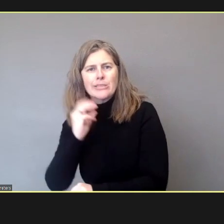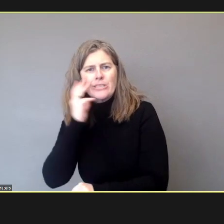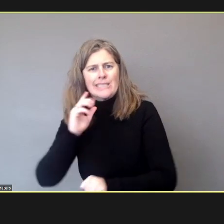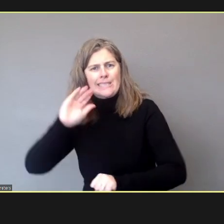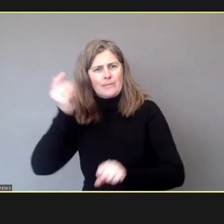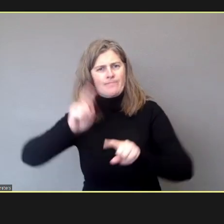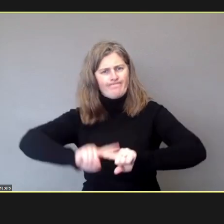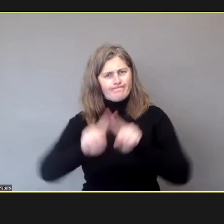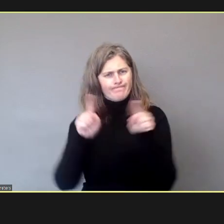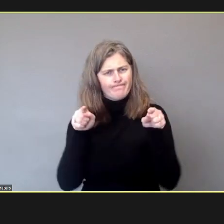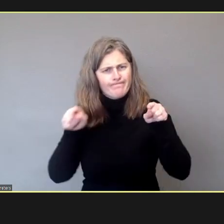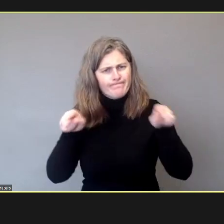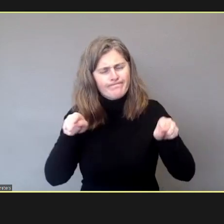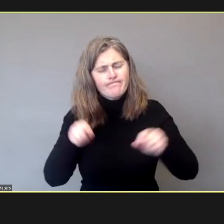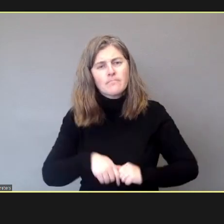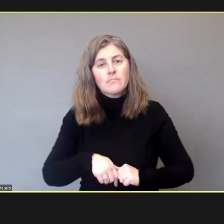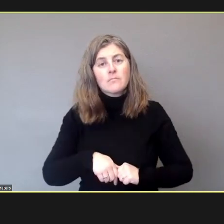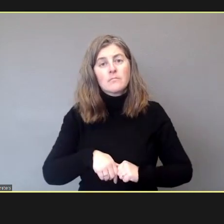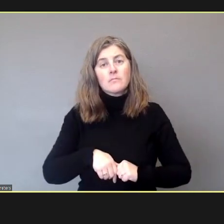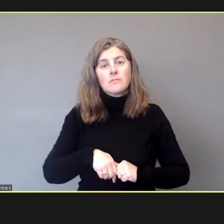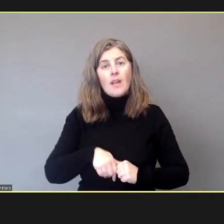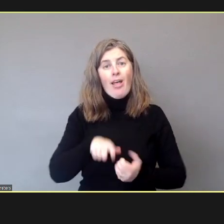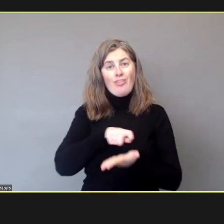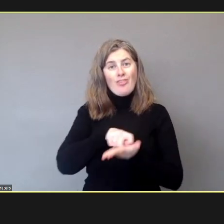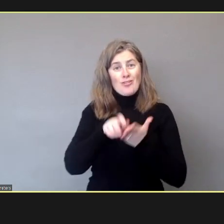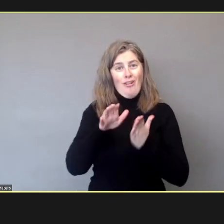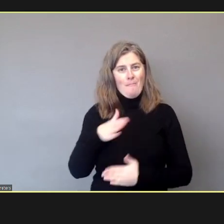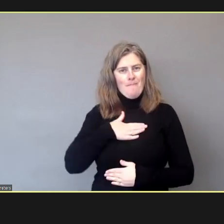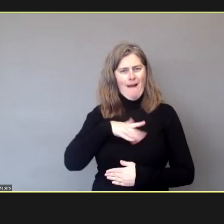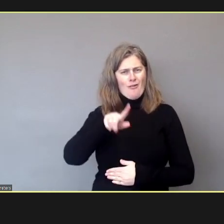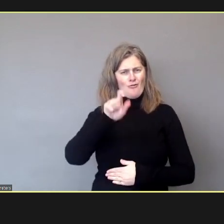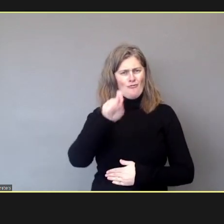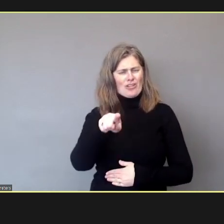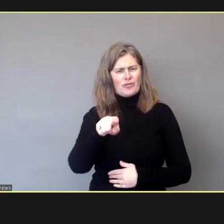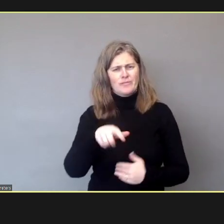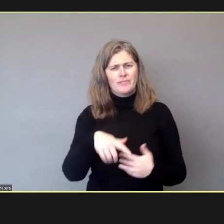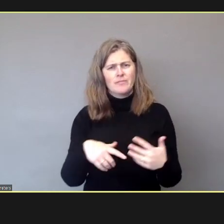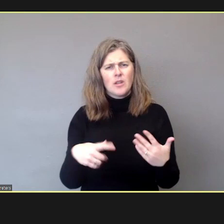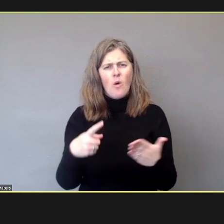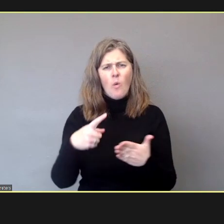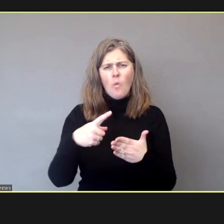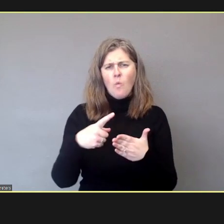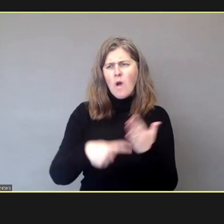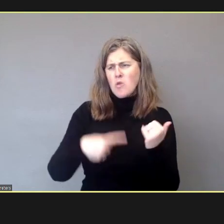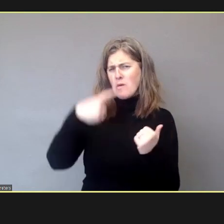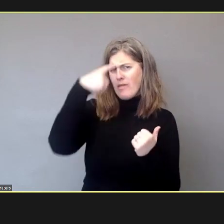the journalistic question is, what role